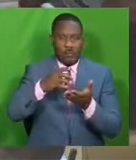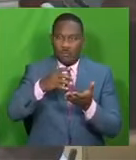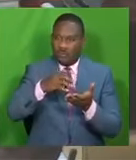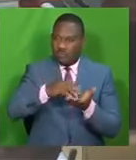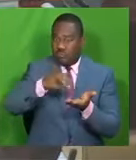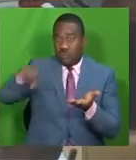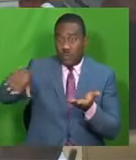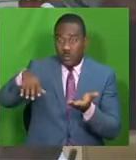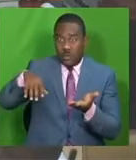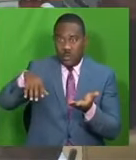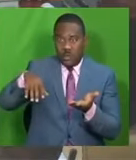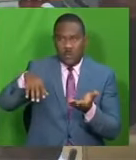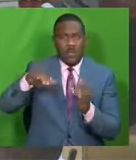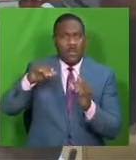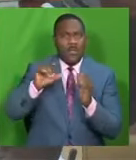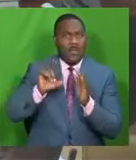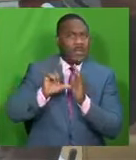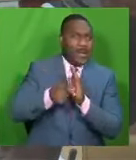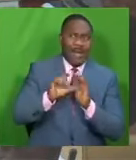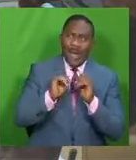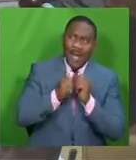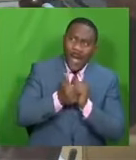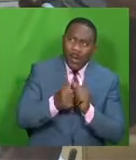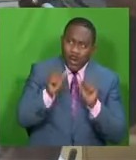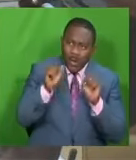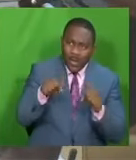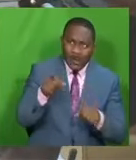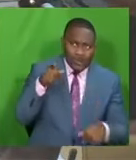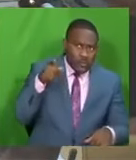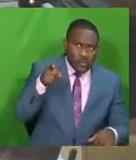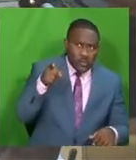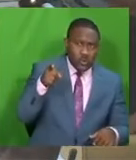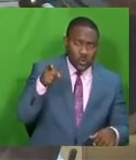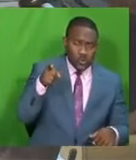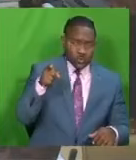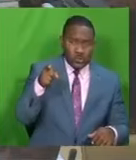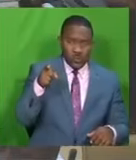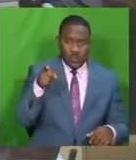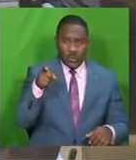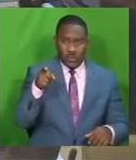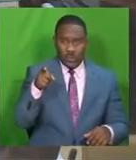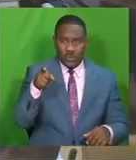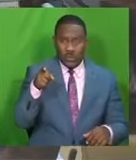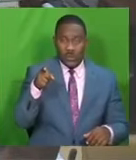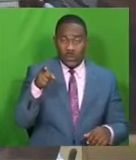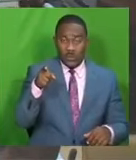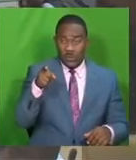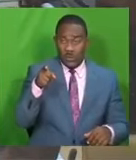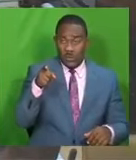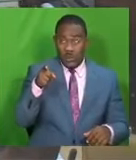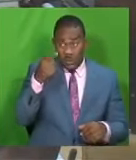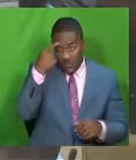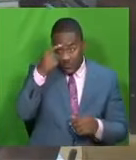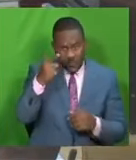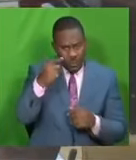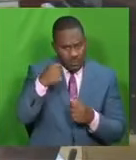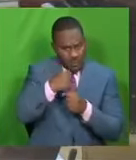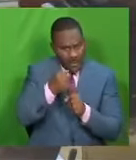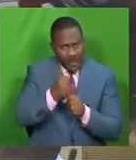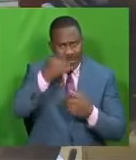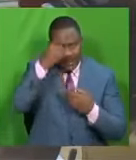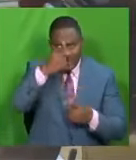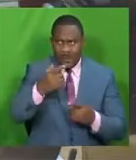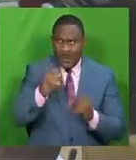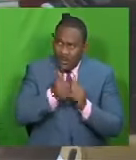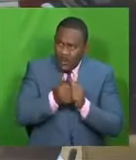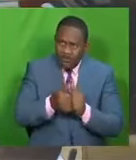the question is, how can you then, for satisfying the precondition for a decision, now be